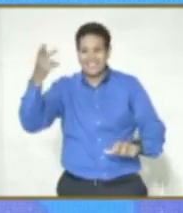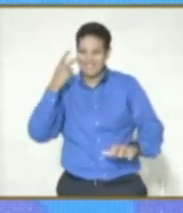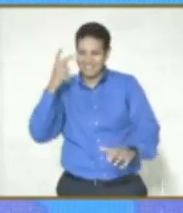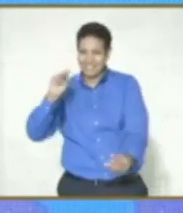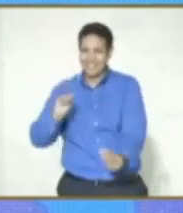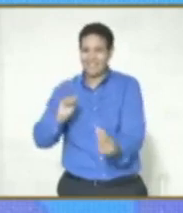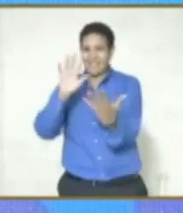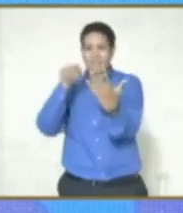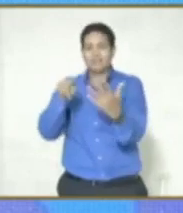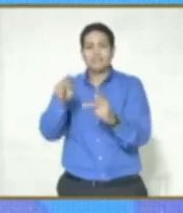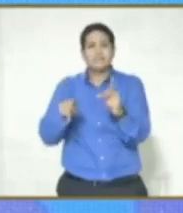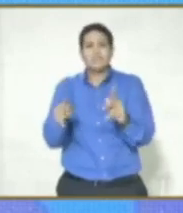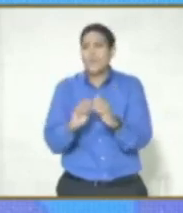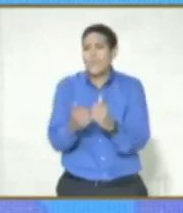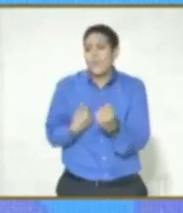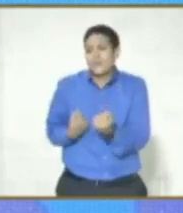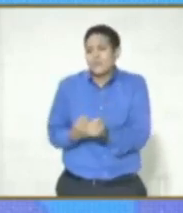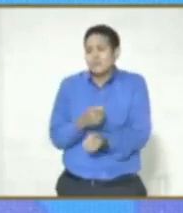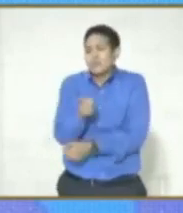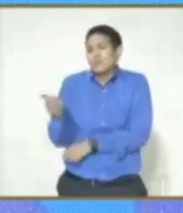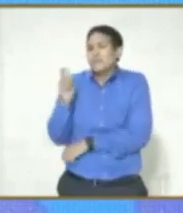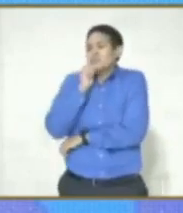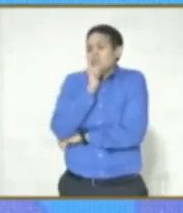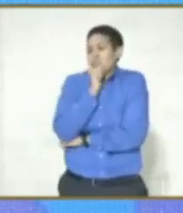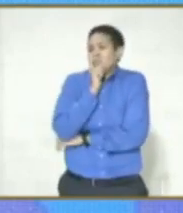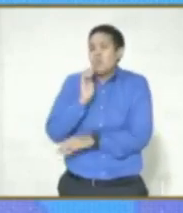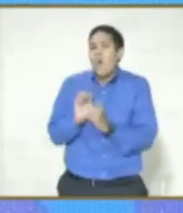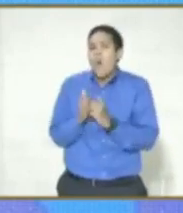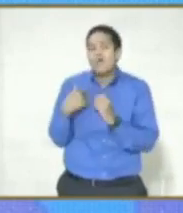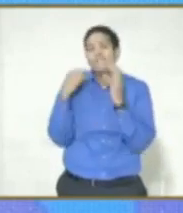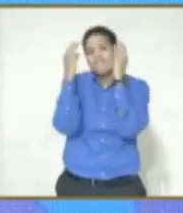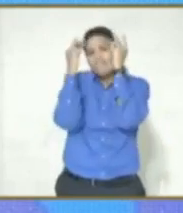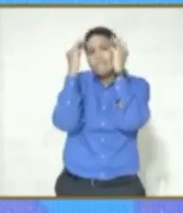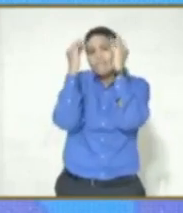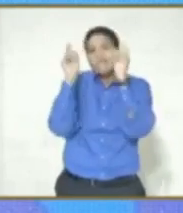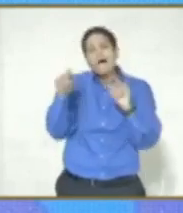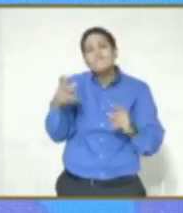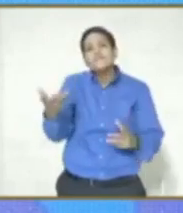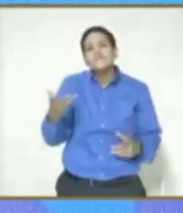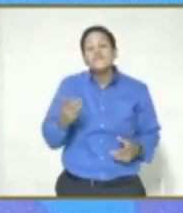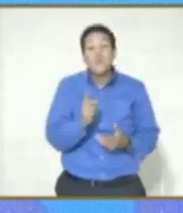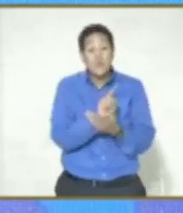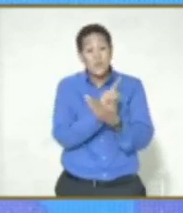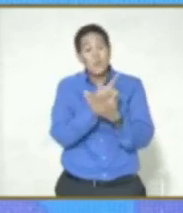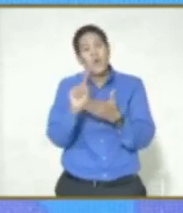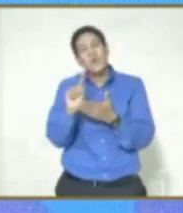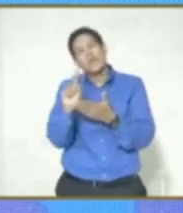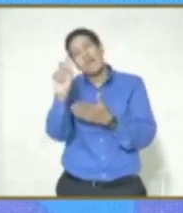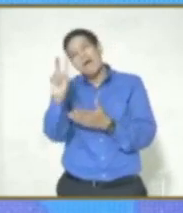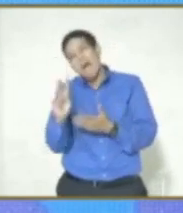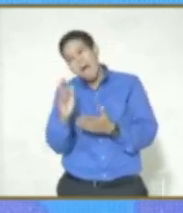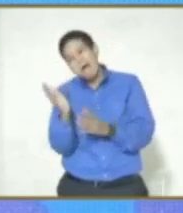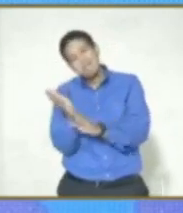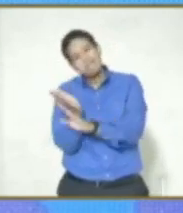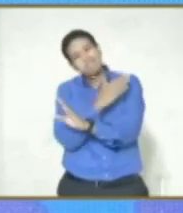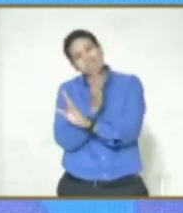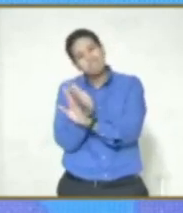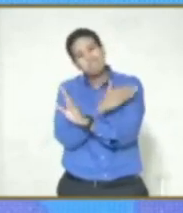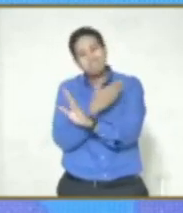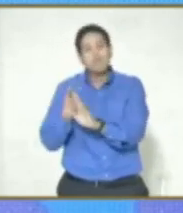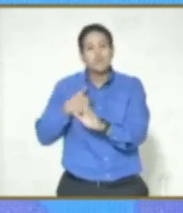face this population. Over the last week and a half, we have commenced